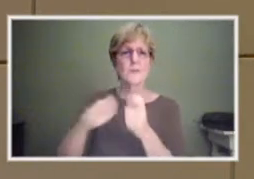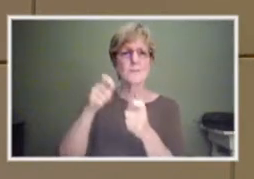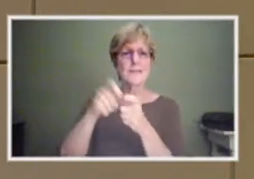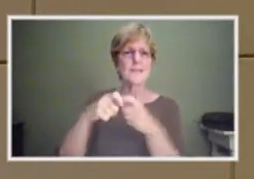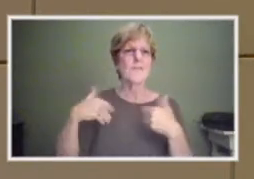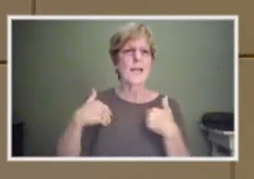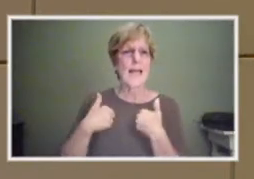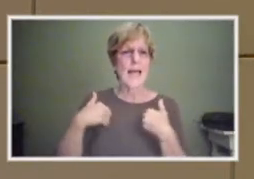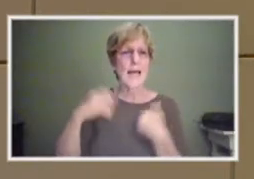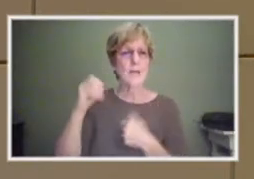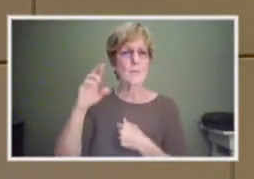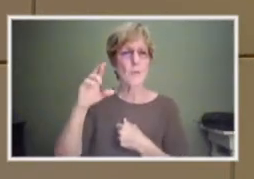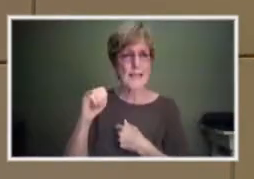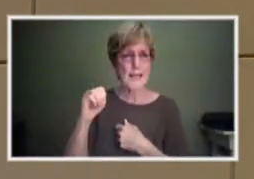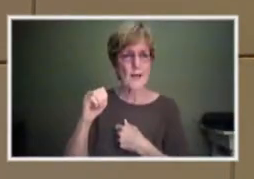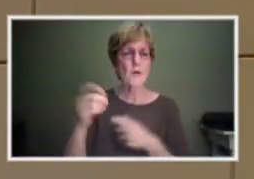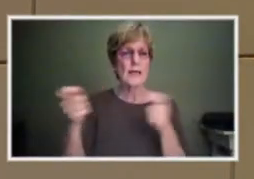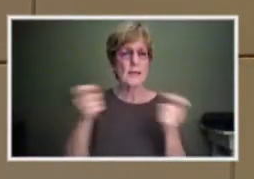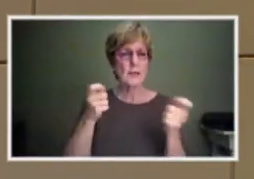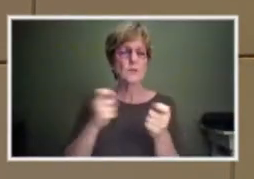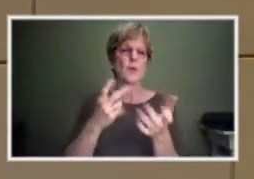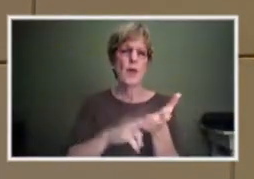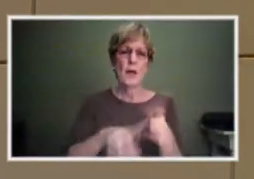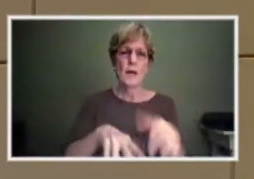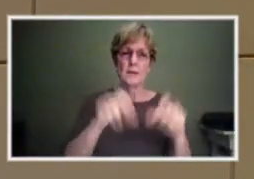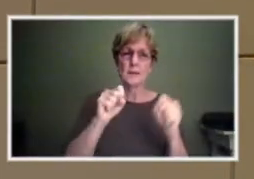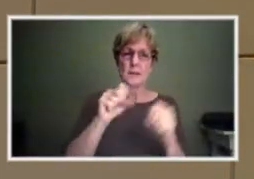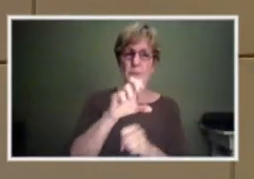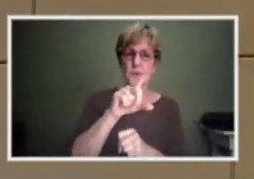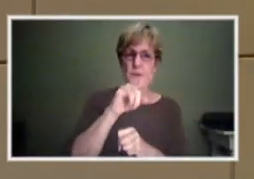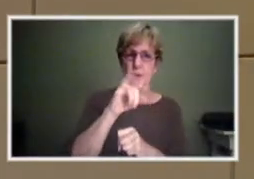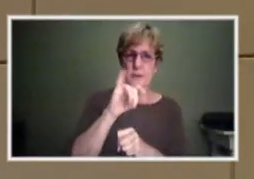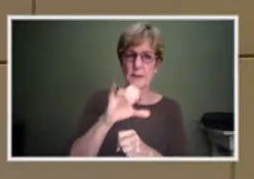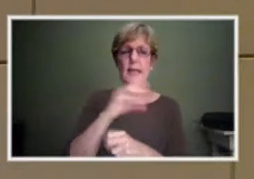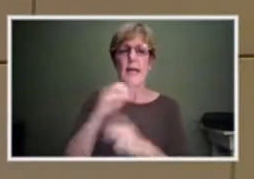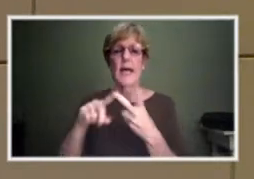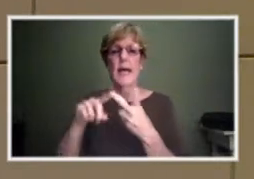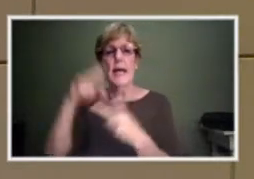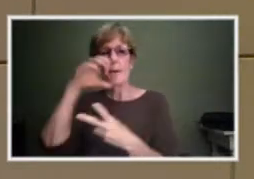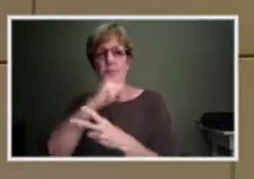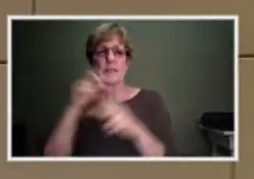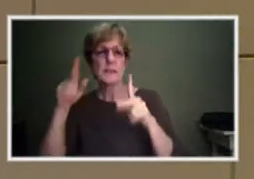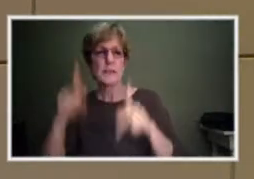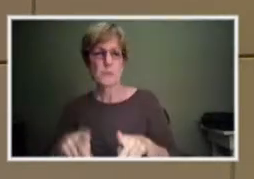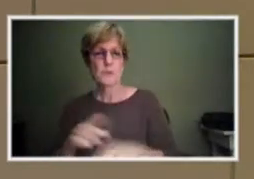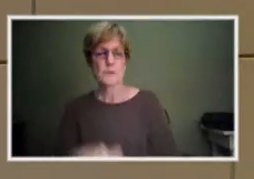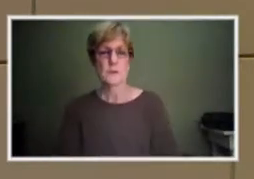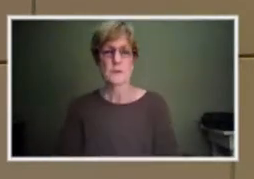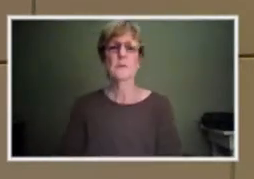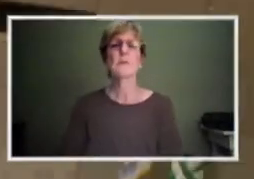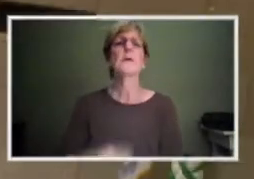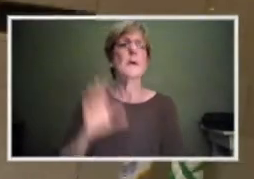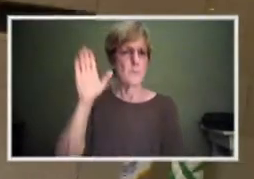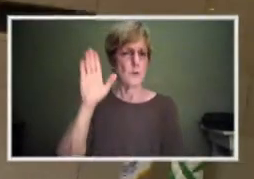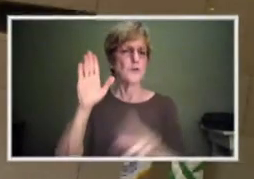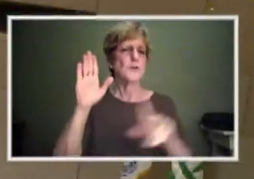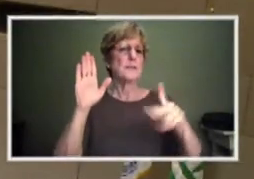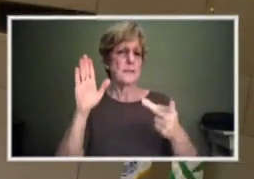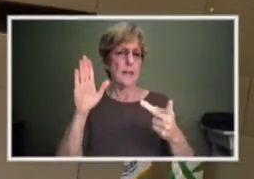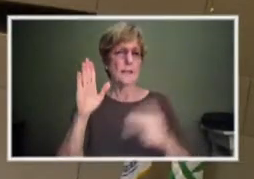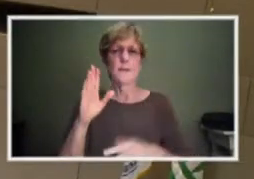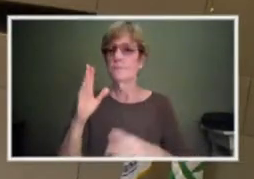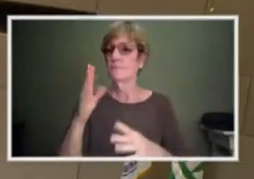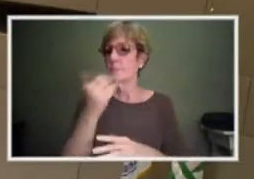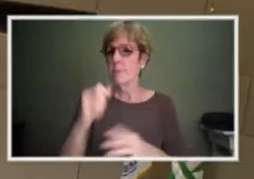care and control adoption clinic and missing person events. Do I have a motion? So moved. Second. We have a motion and a second. Is there